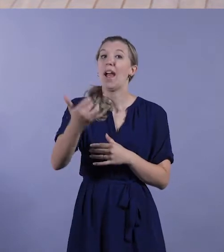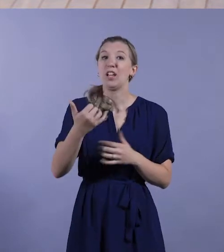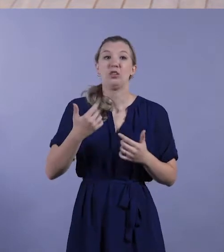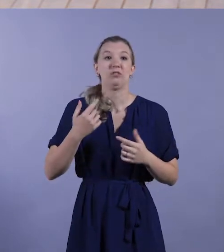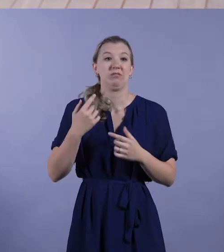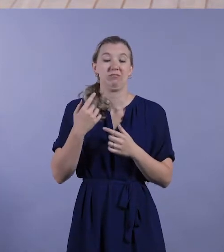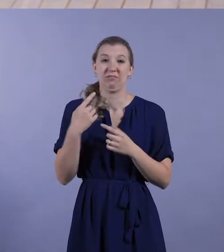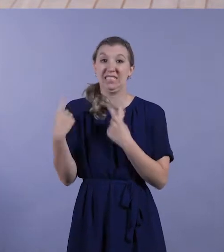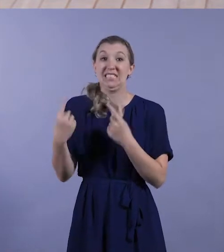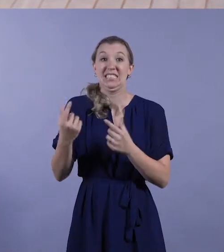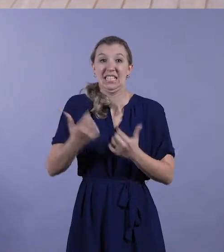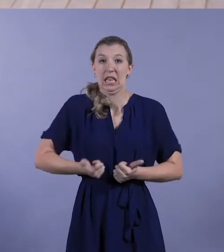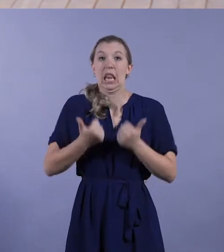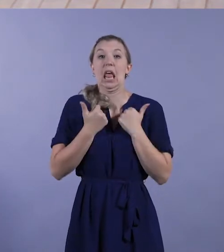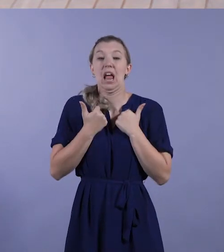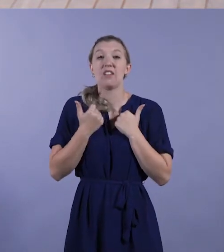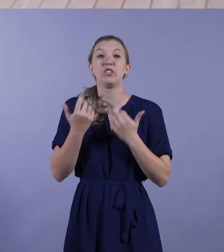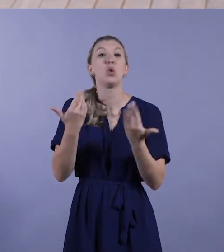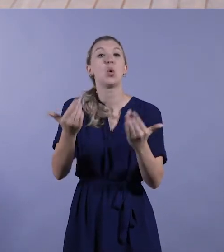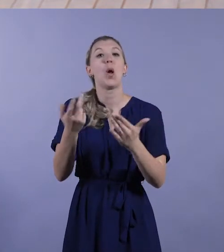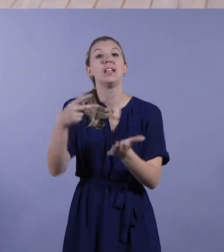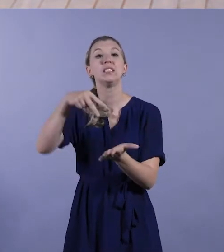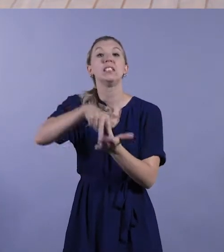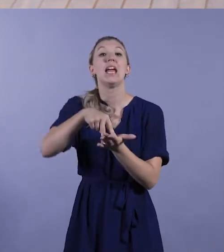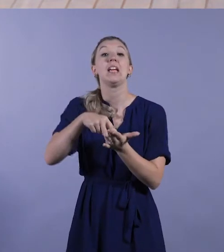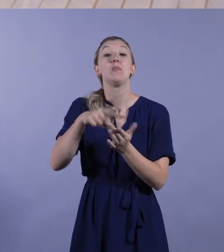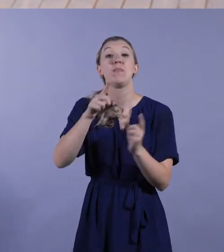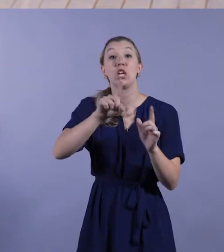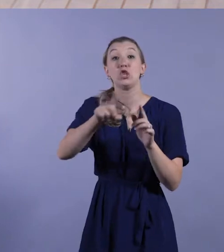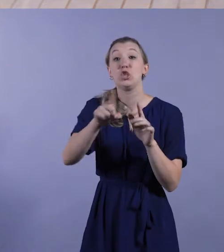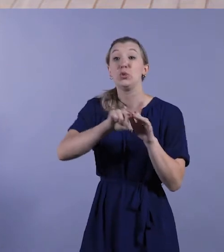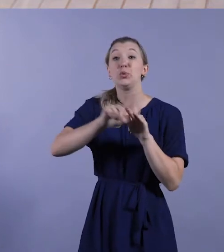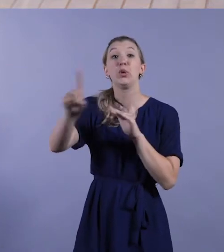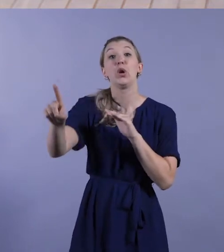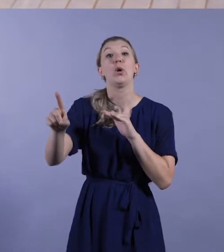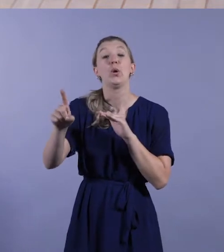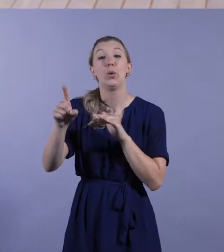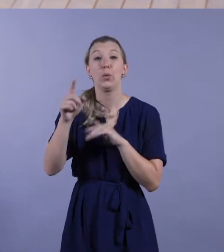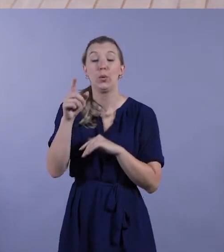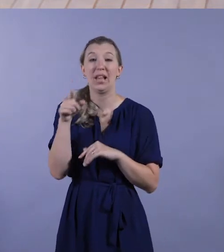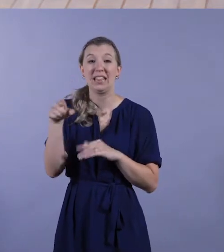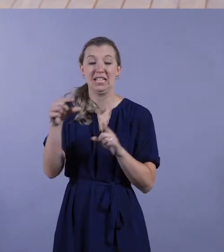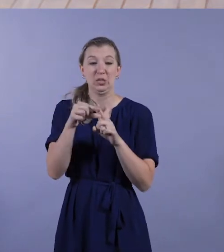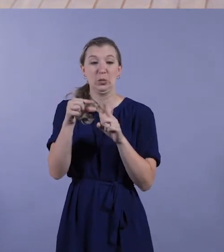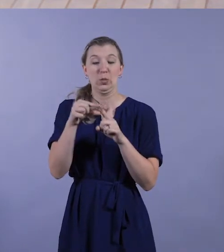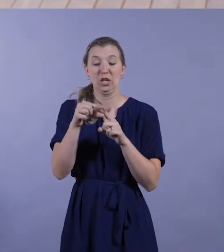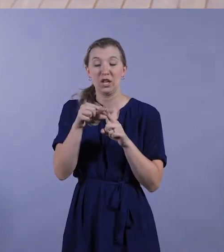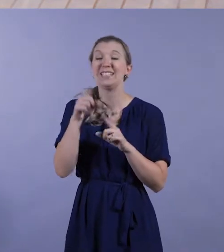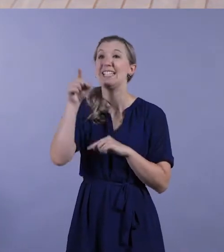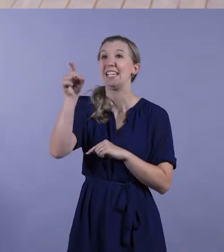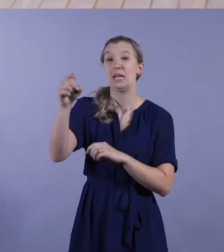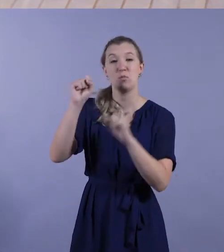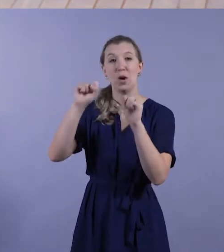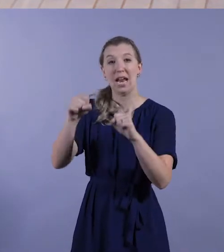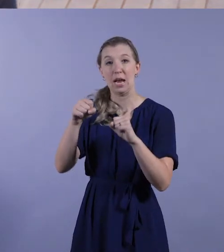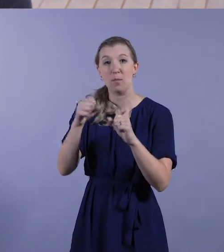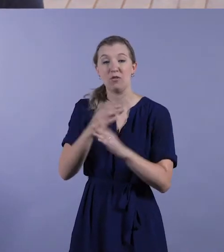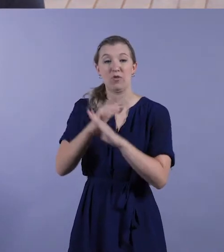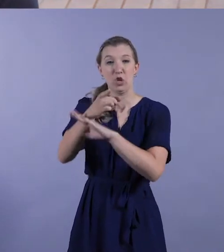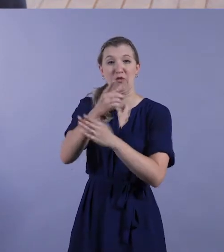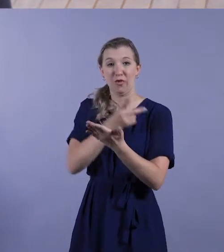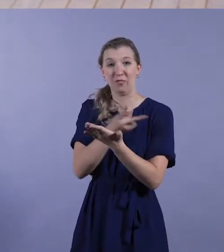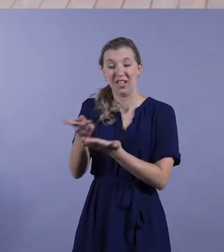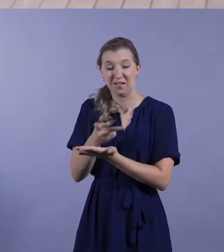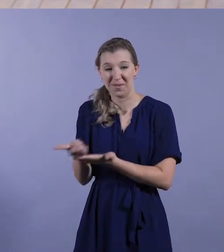if you would, please stand. And as you go with these words. Now to him who is able to keep you from